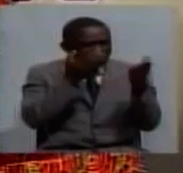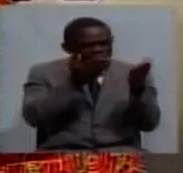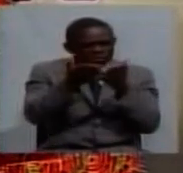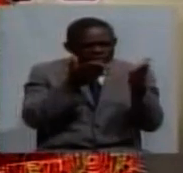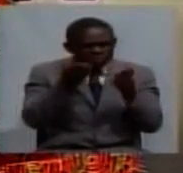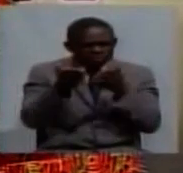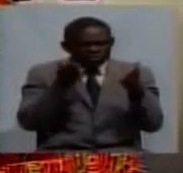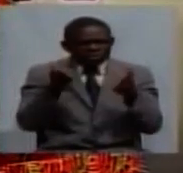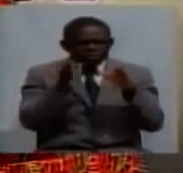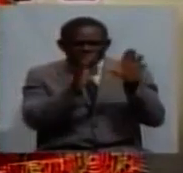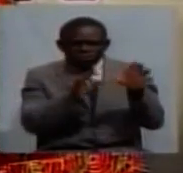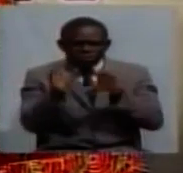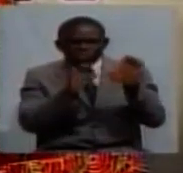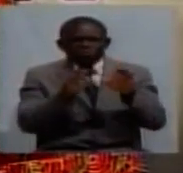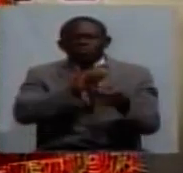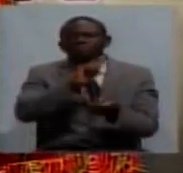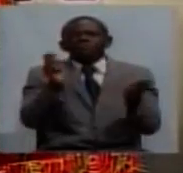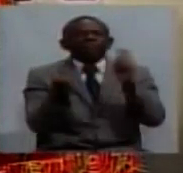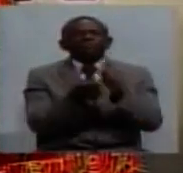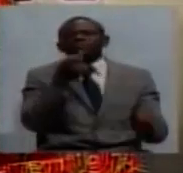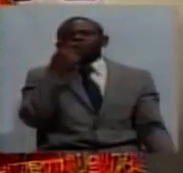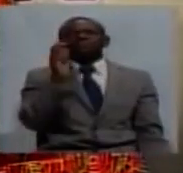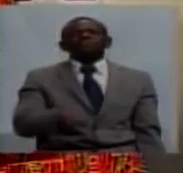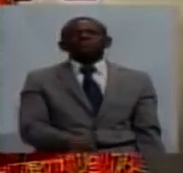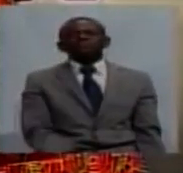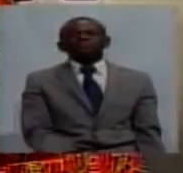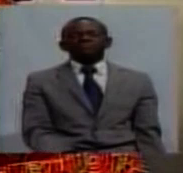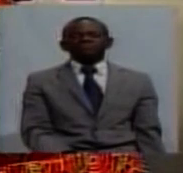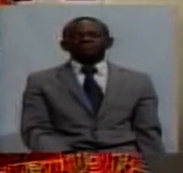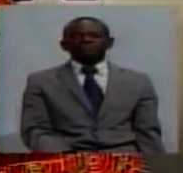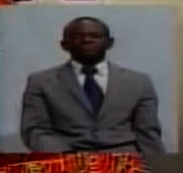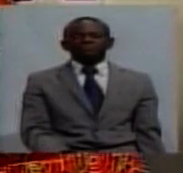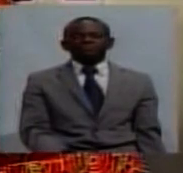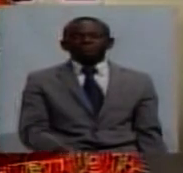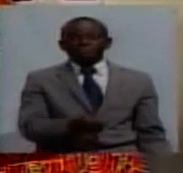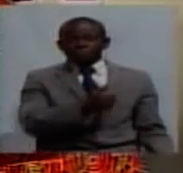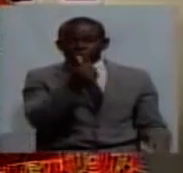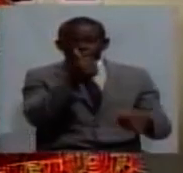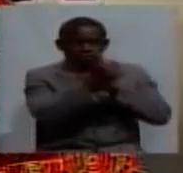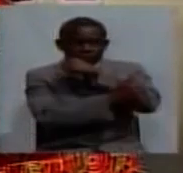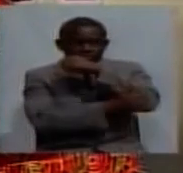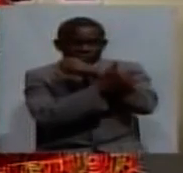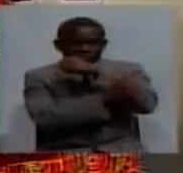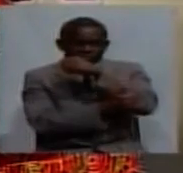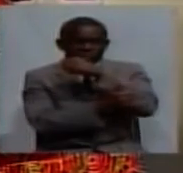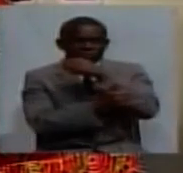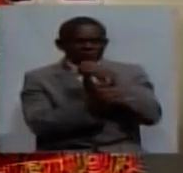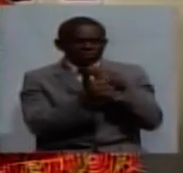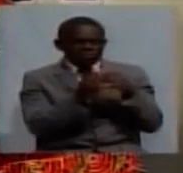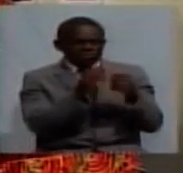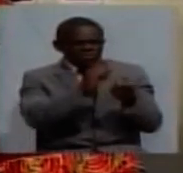change. And I see that a lot of countries that have done that have also borrowed from the private